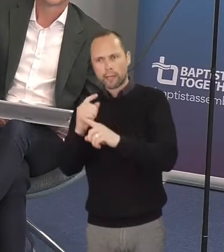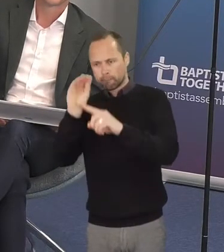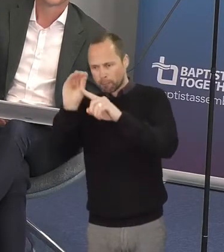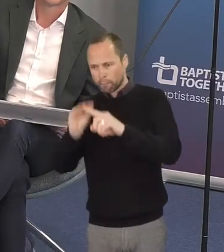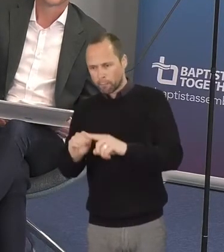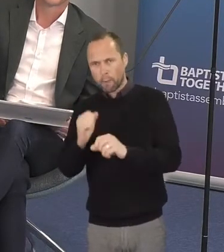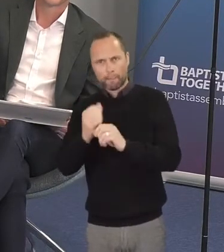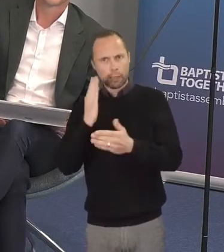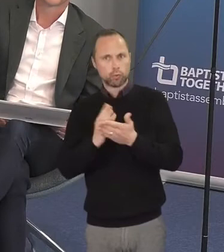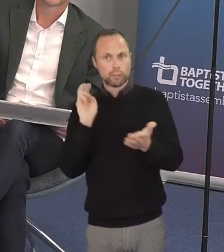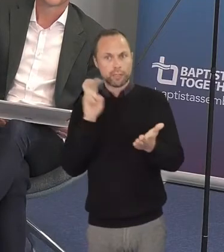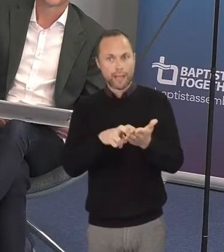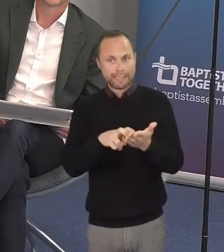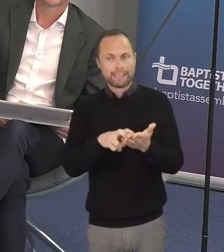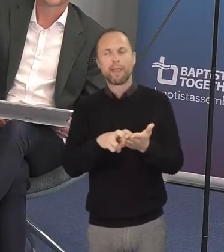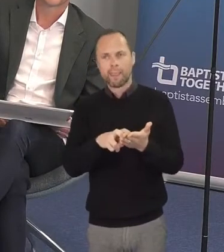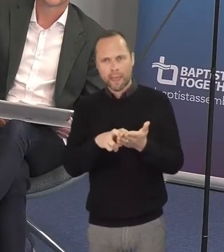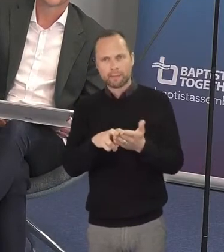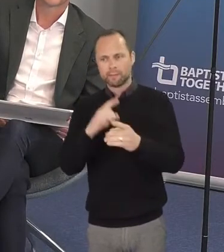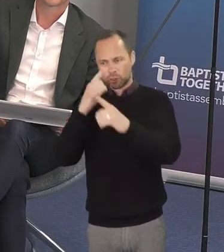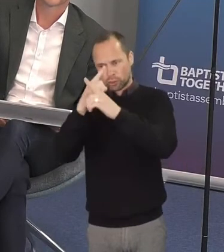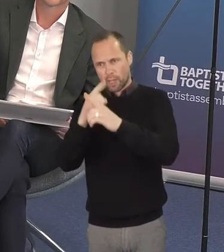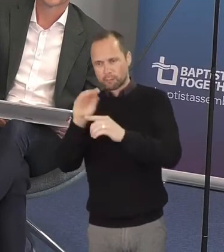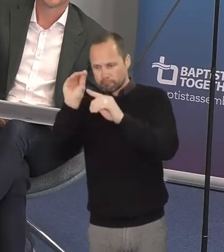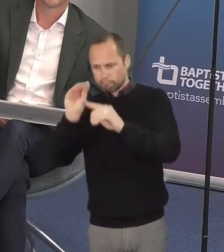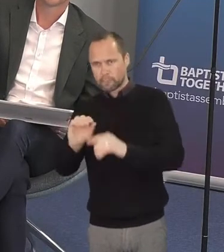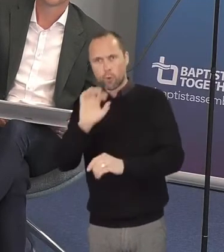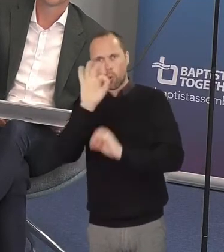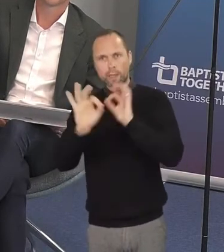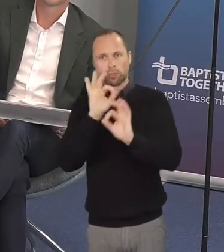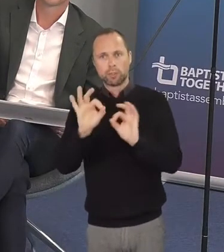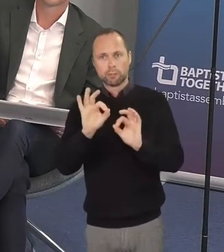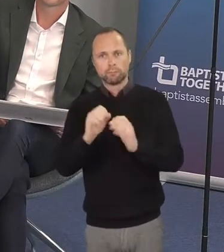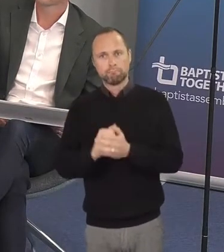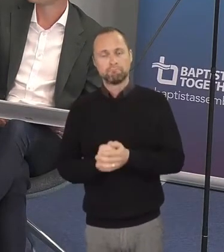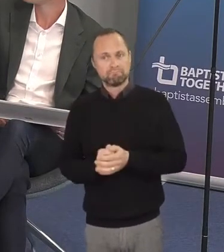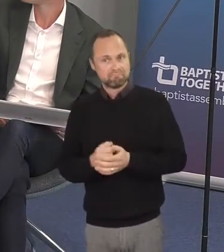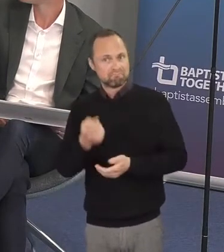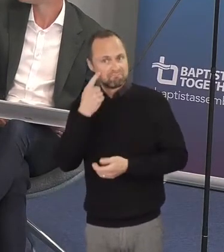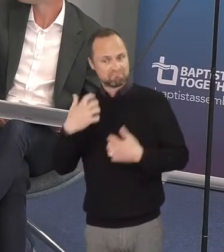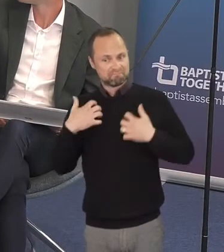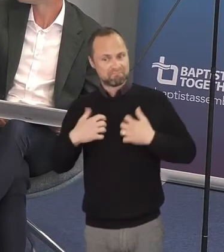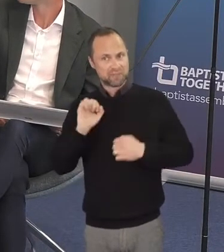signed in first, and we'll be delighted to have a listen to what you would like to ask us.